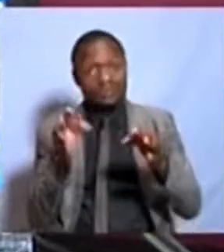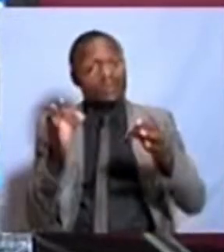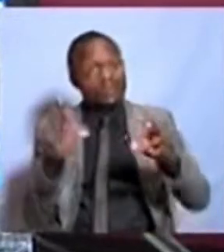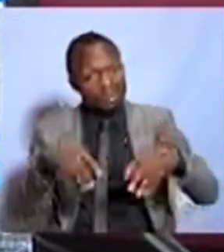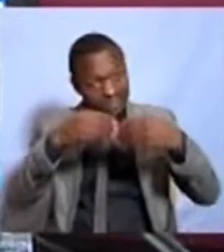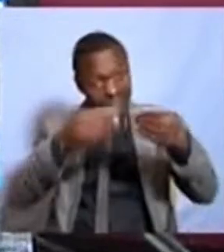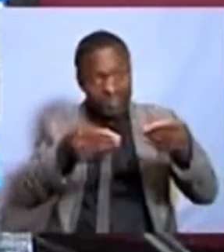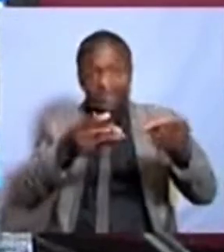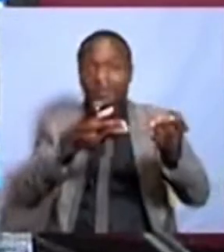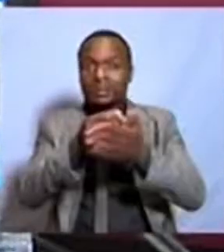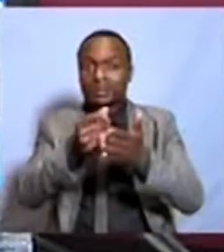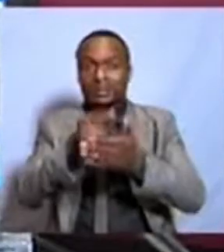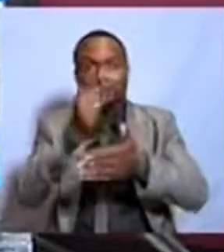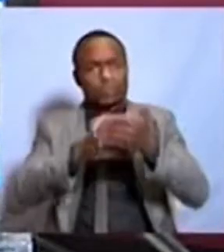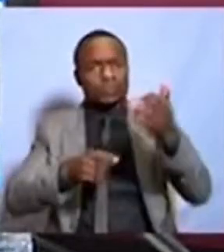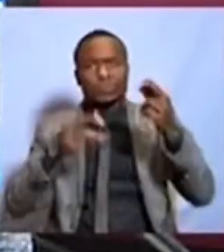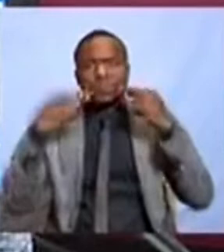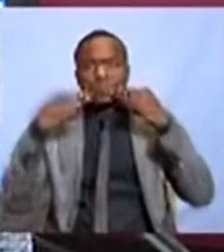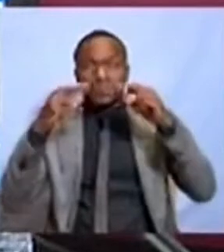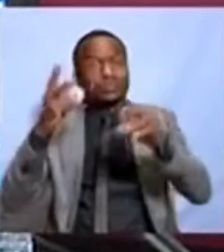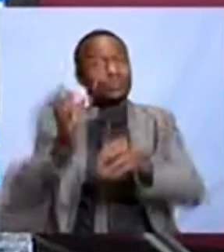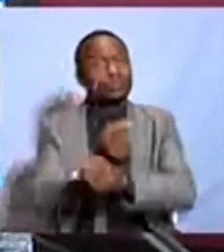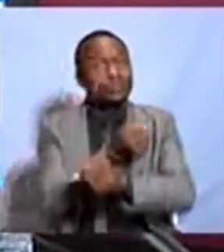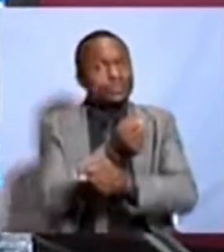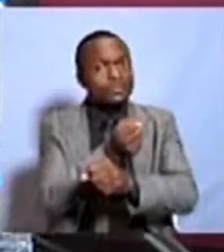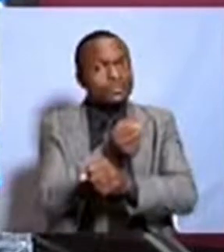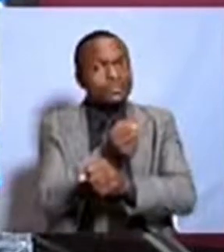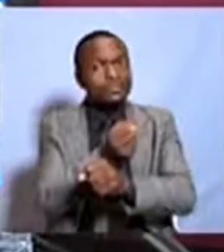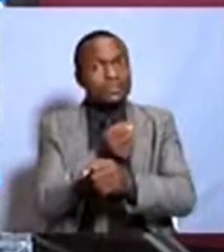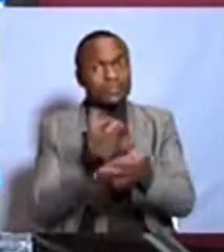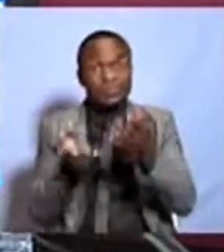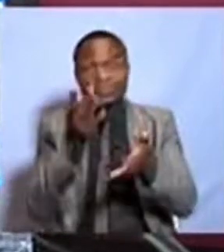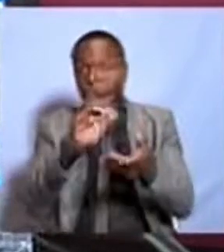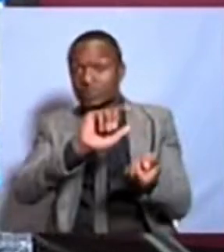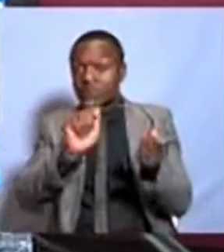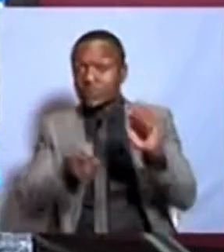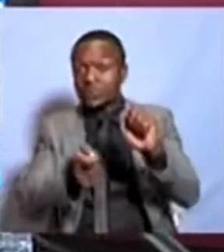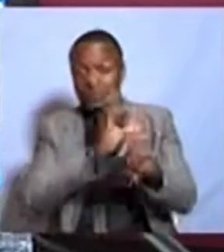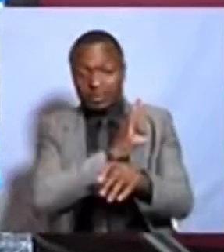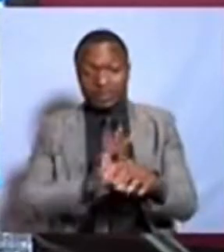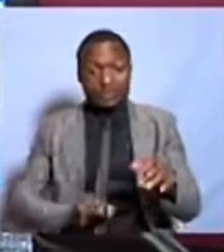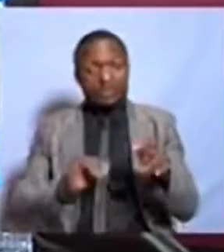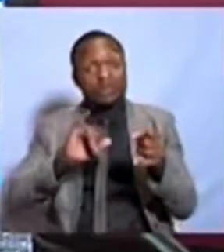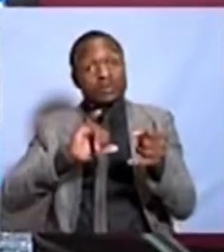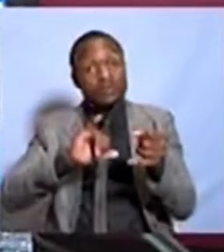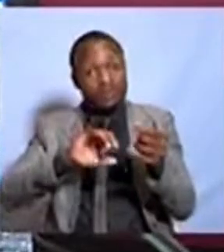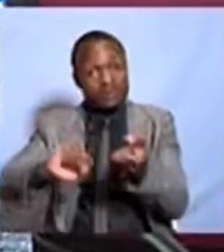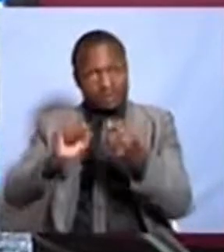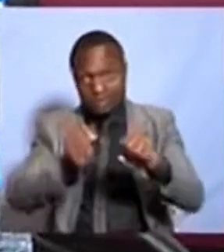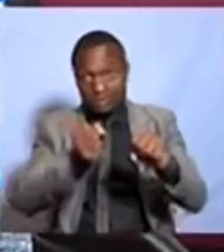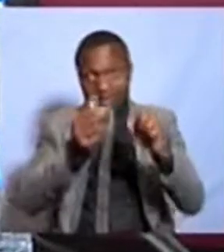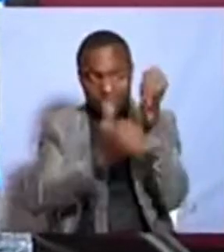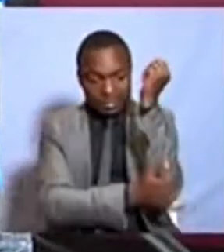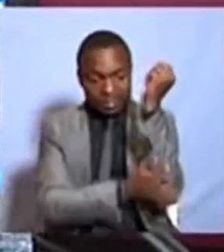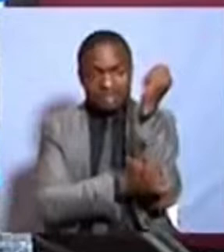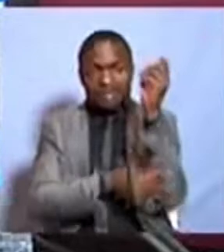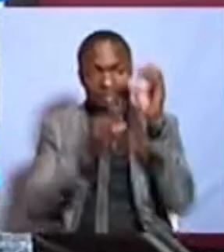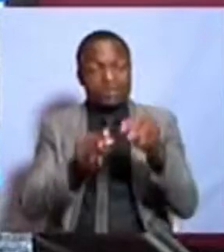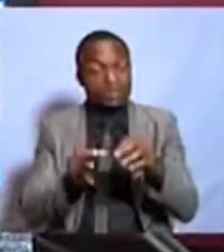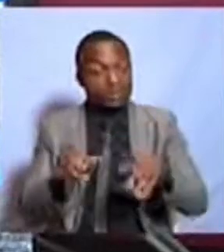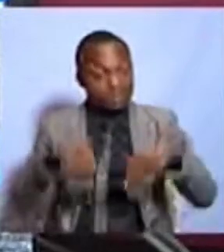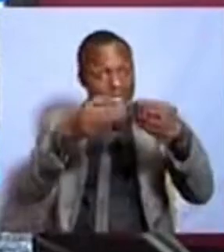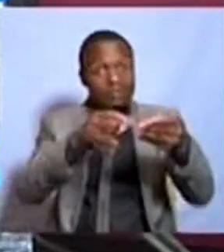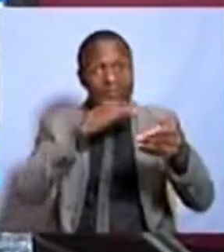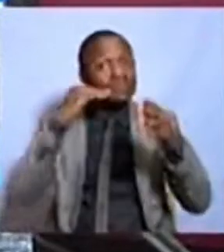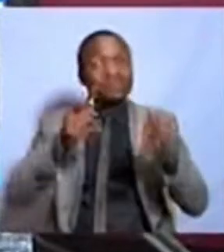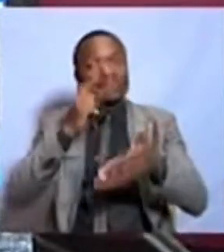money, what is the output that they are gaining from it? Is it just that we are attending food security as a country, but when it goes down to the farmer, what is the gain